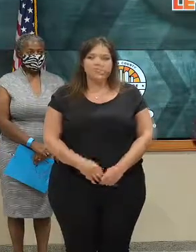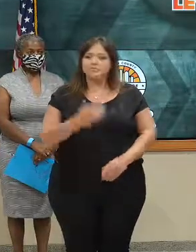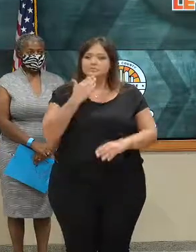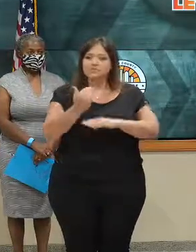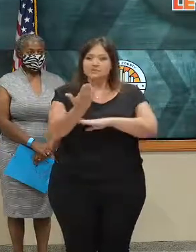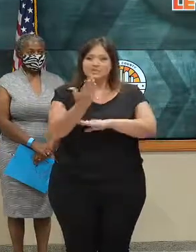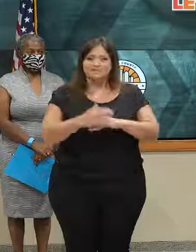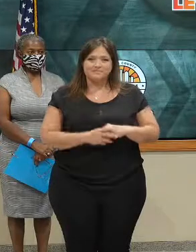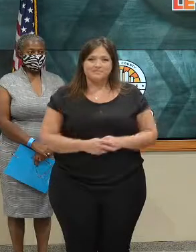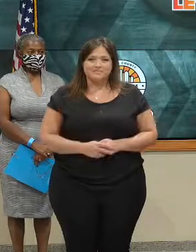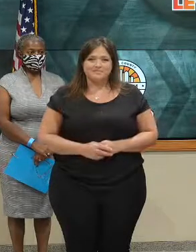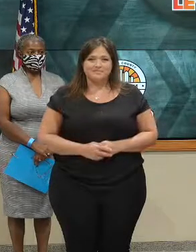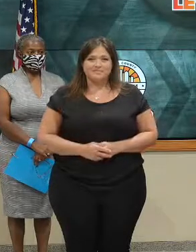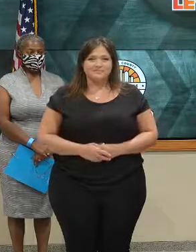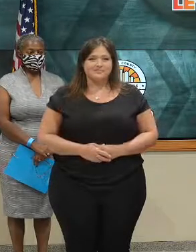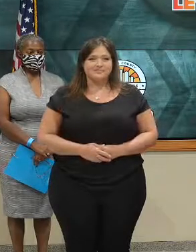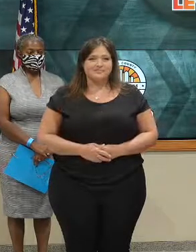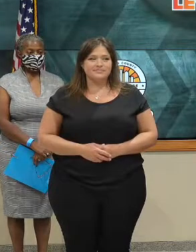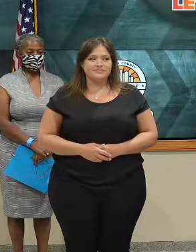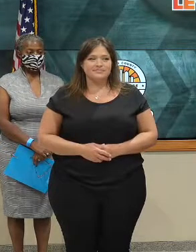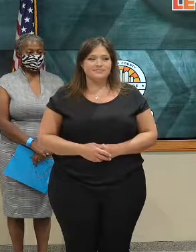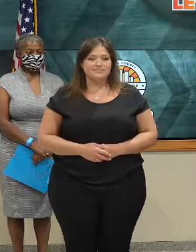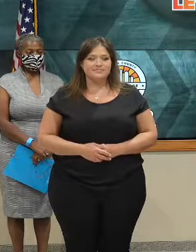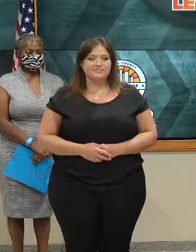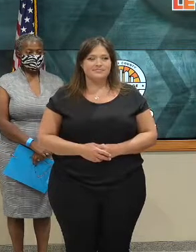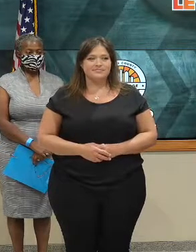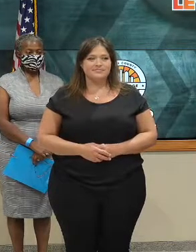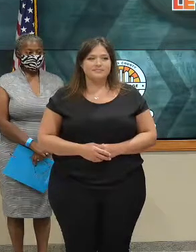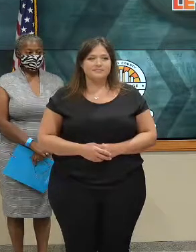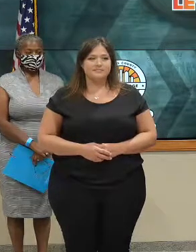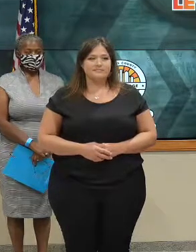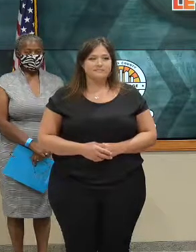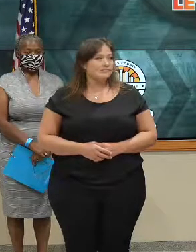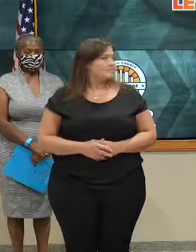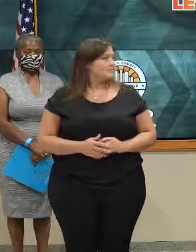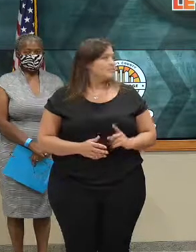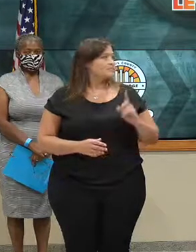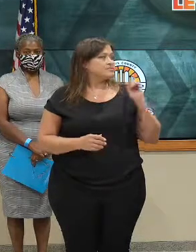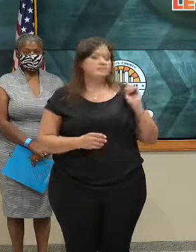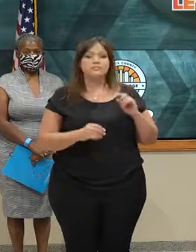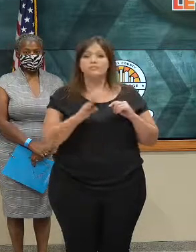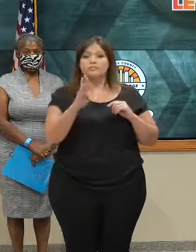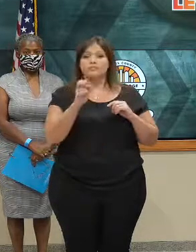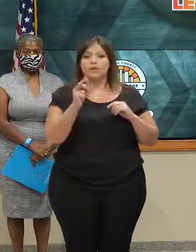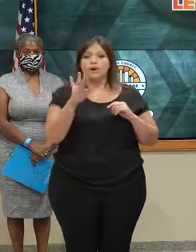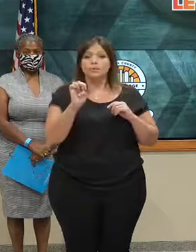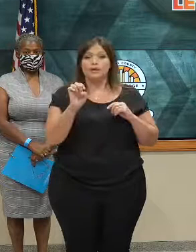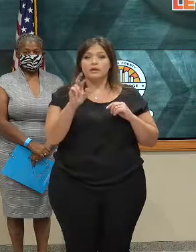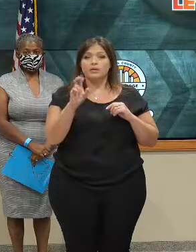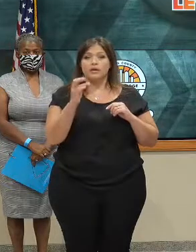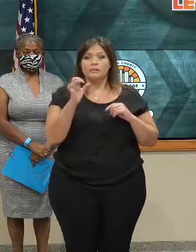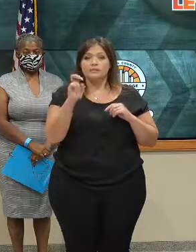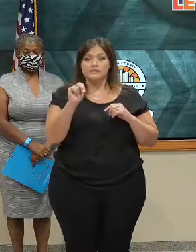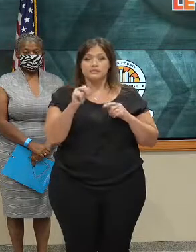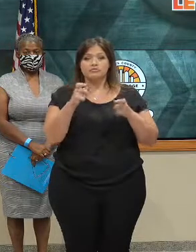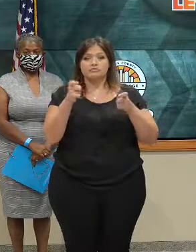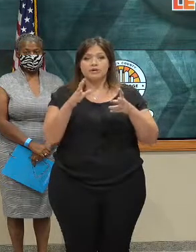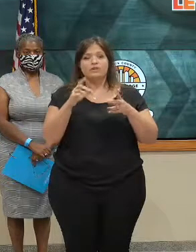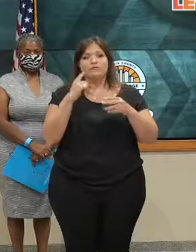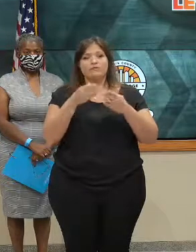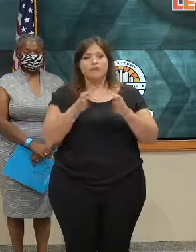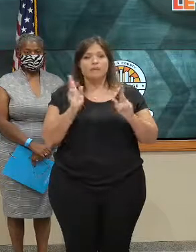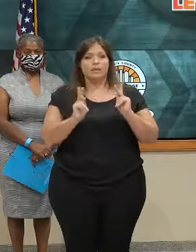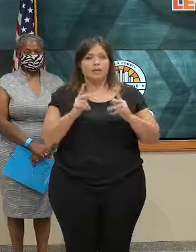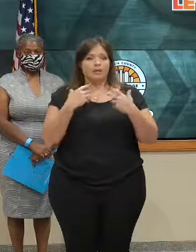Good morning. I'm here with Barbie Robinson, the director of our Public Health Department, Mark Sloan,